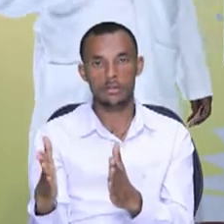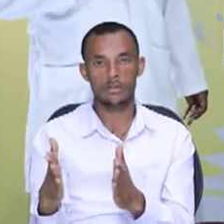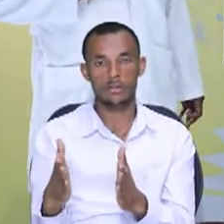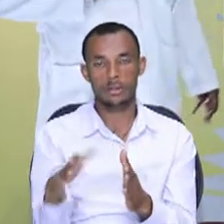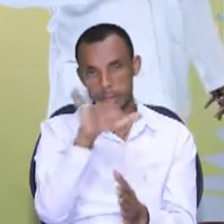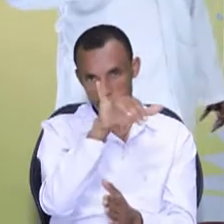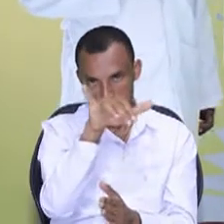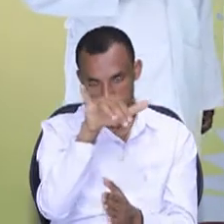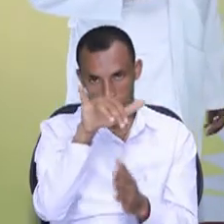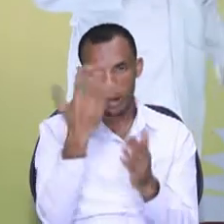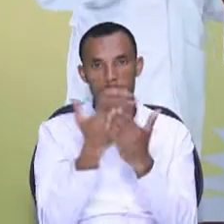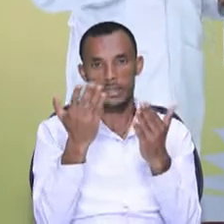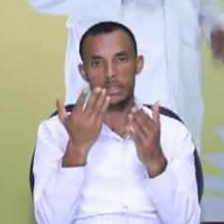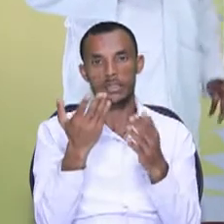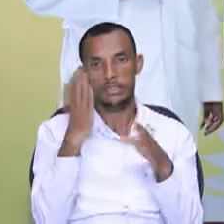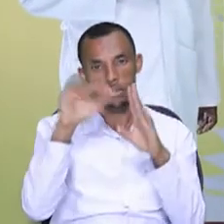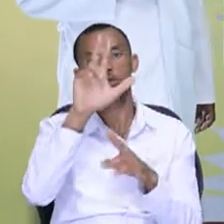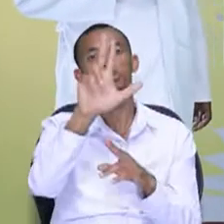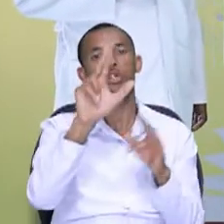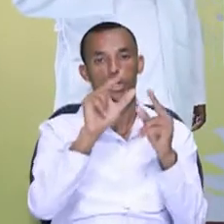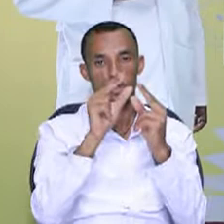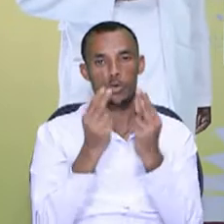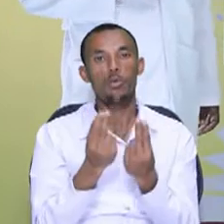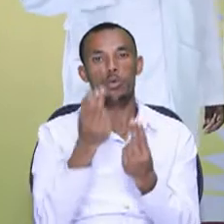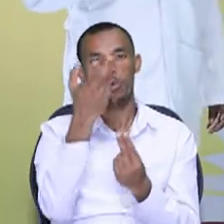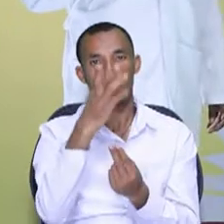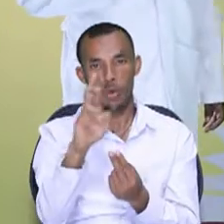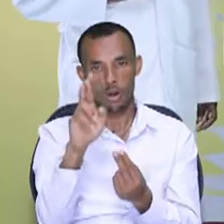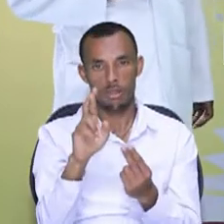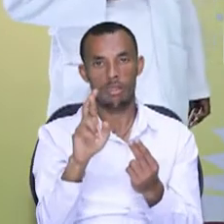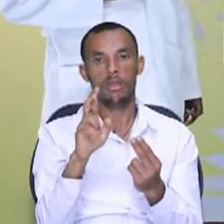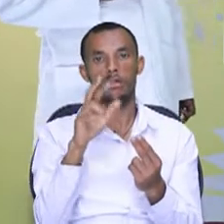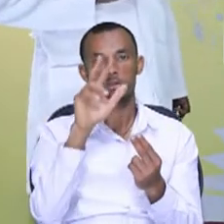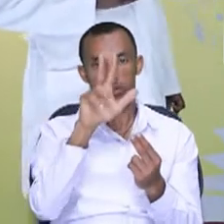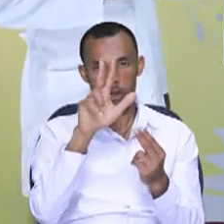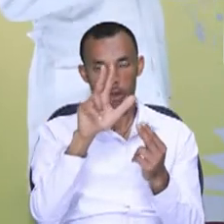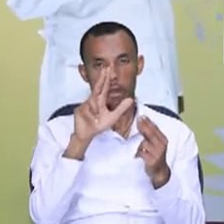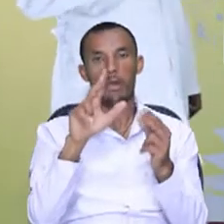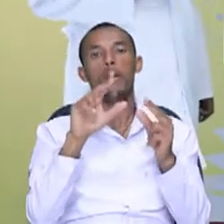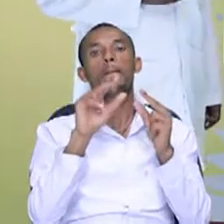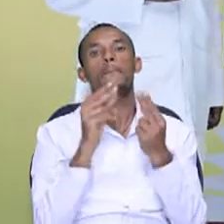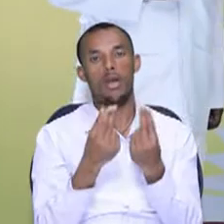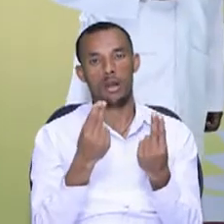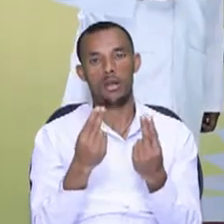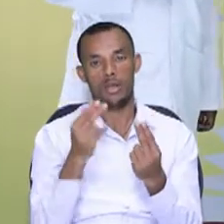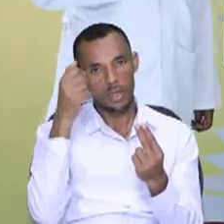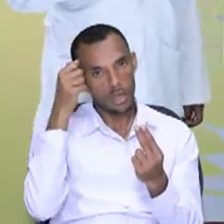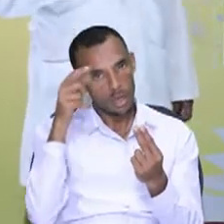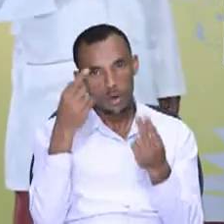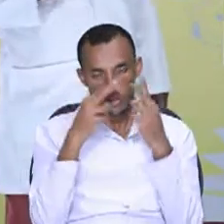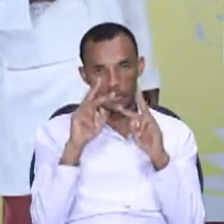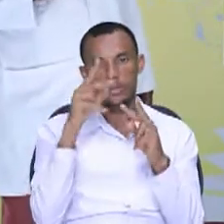arranged similar elements in 3 groups or traits. He observed that